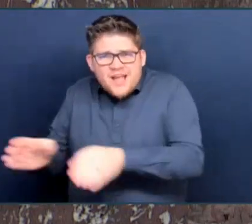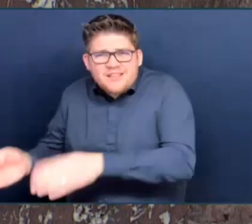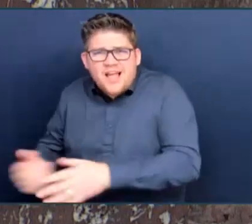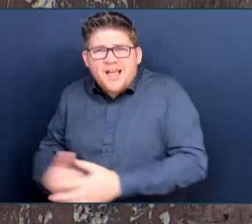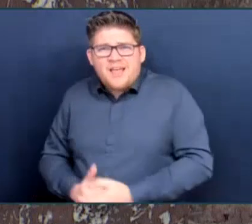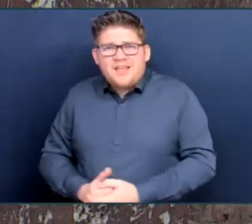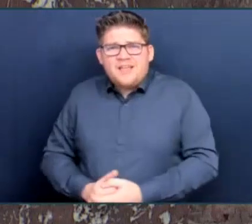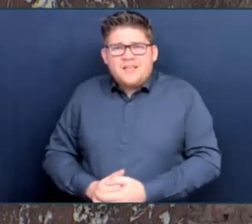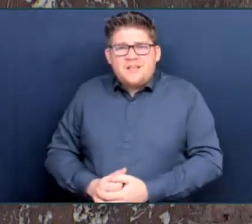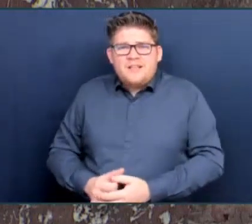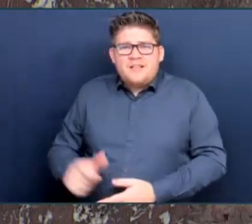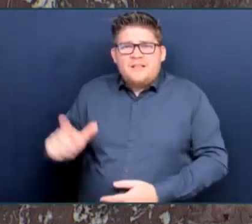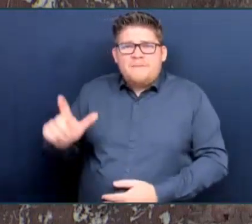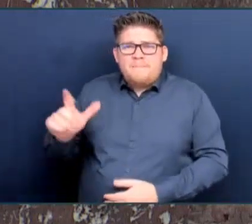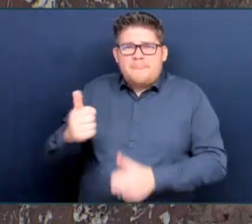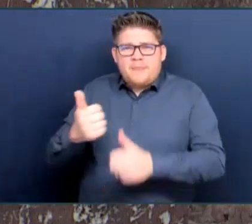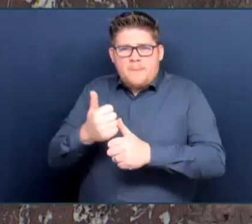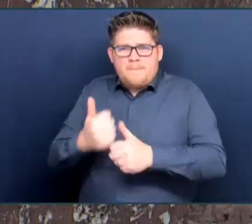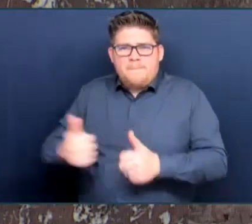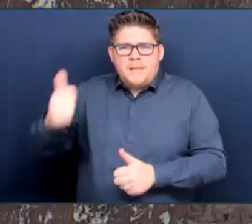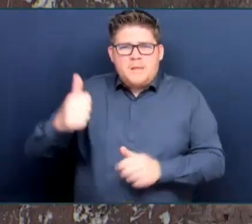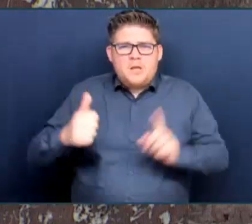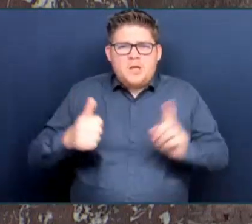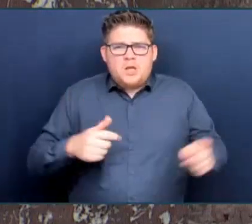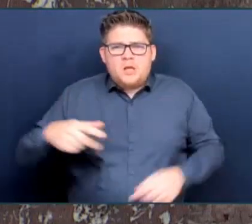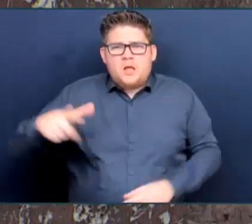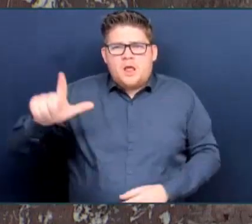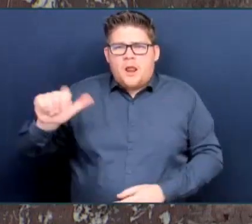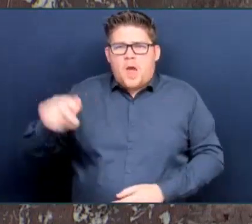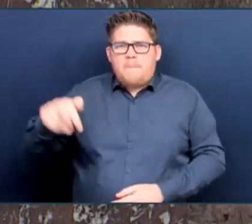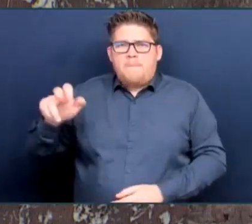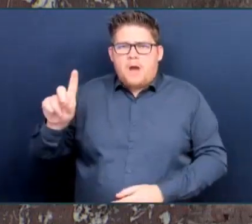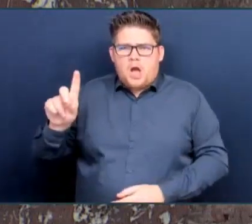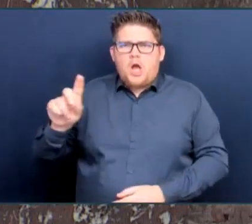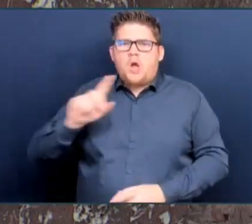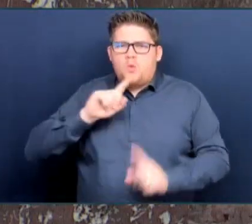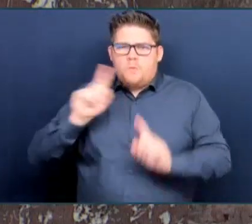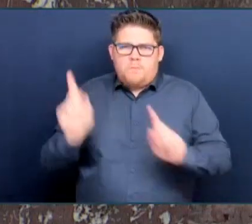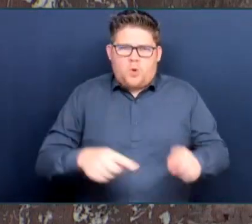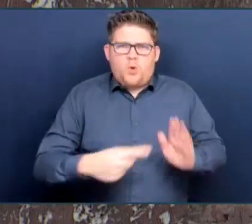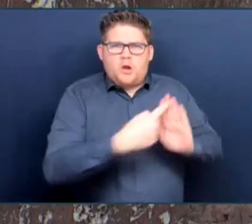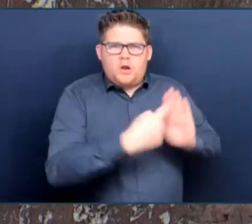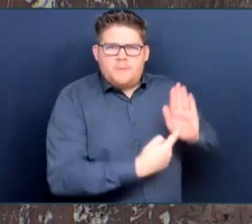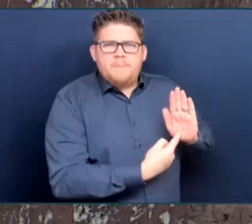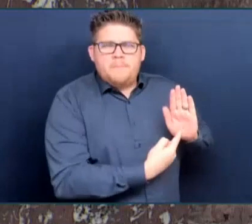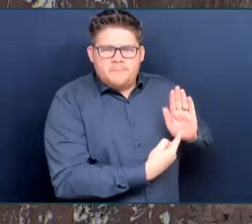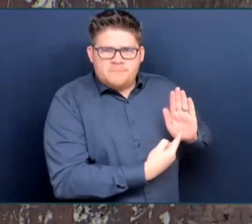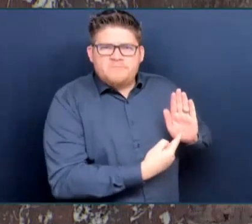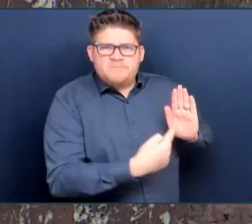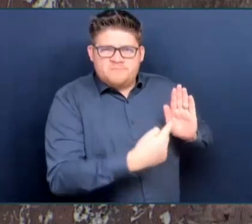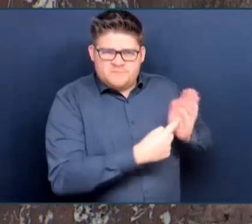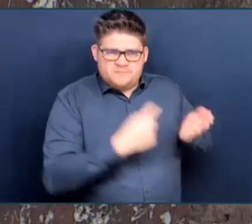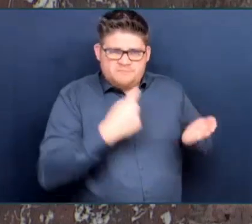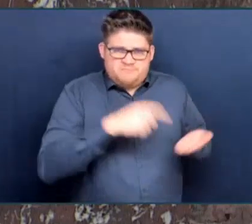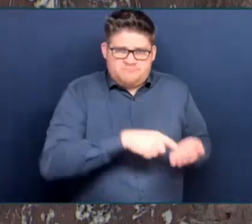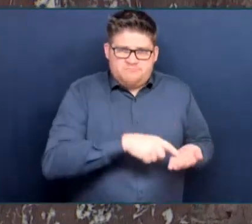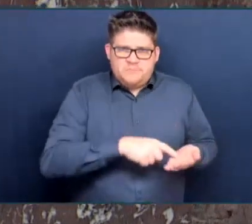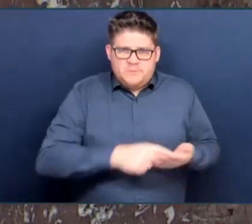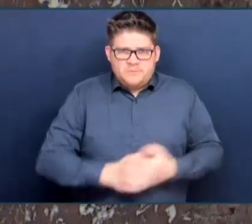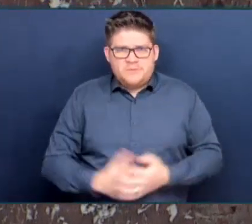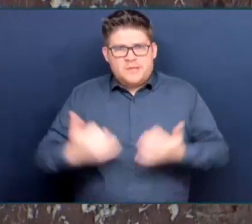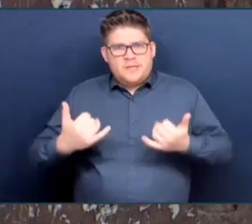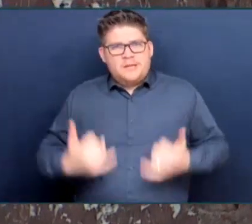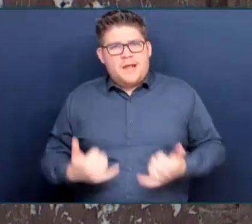acknowledges that BC stands alone with a 40% decrease in the number of people in jail now out on the streets, thanks to